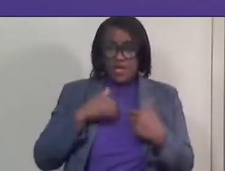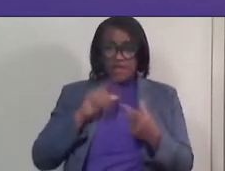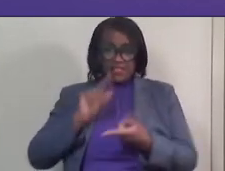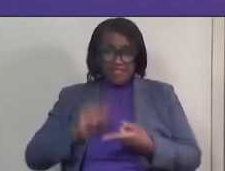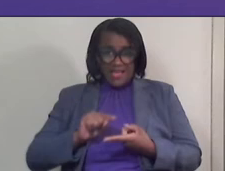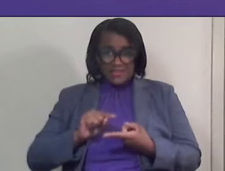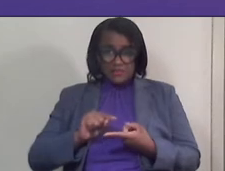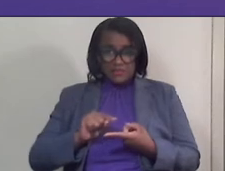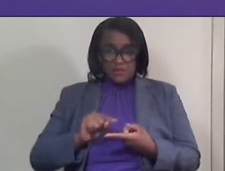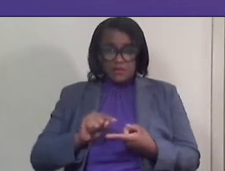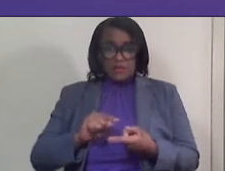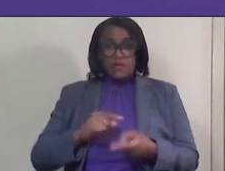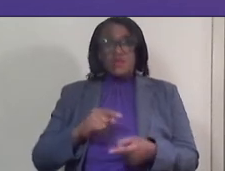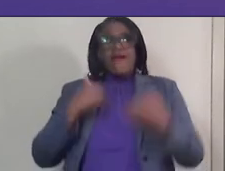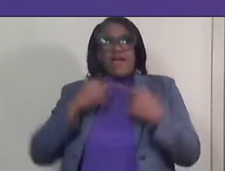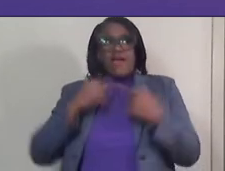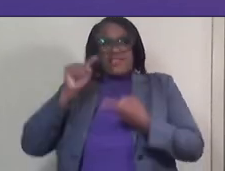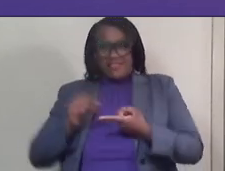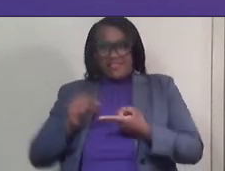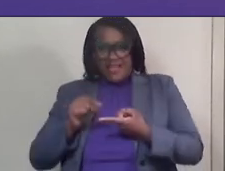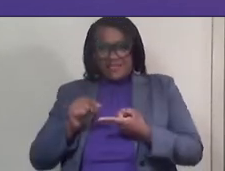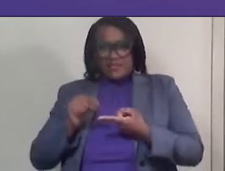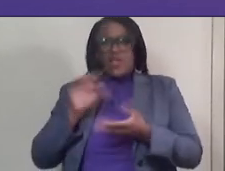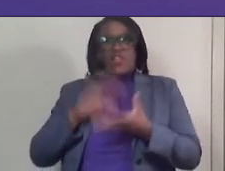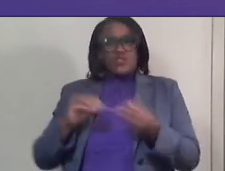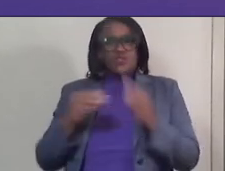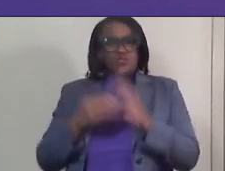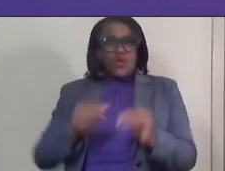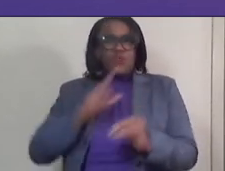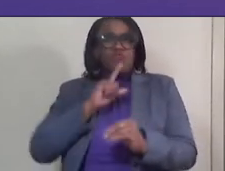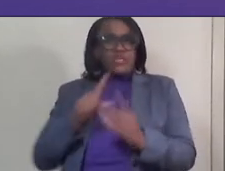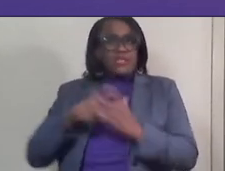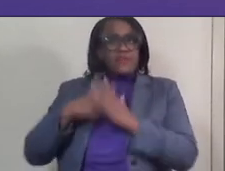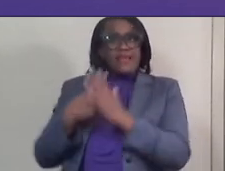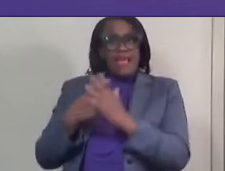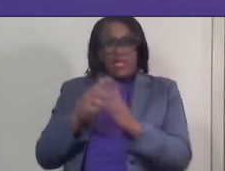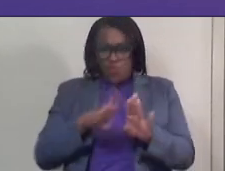having less, the story really began to unfold for me.